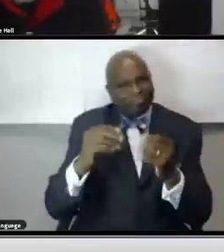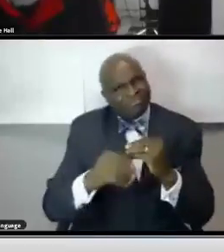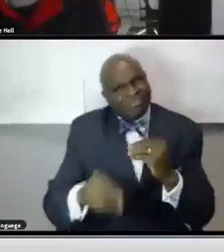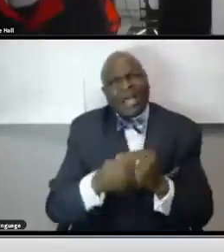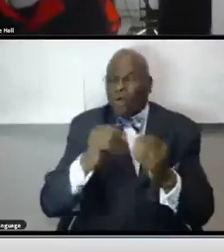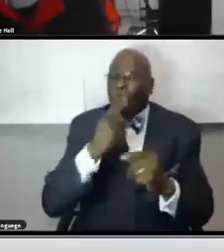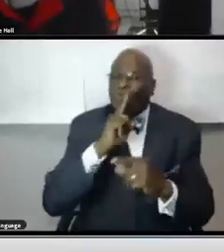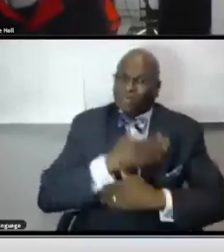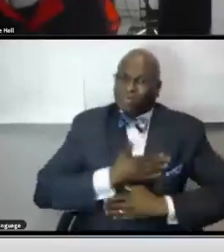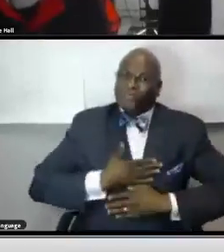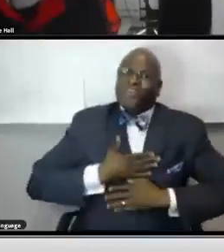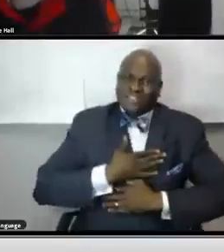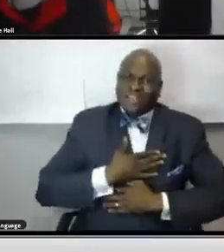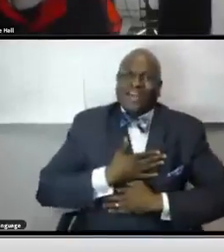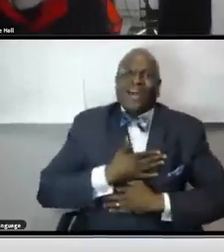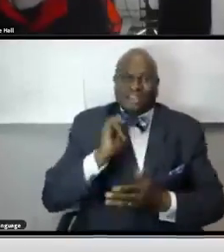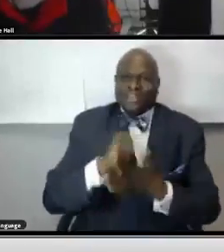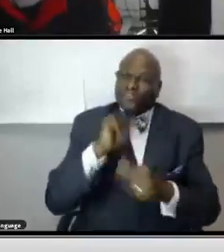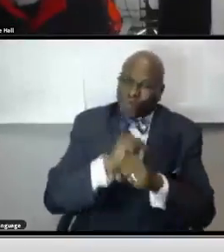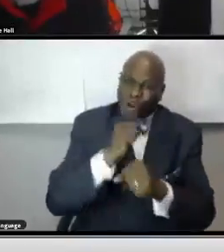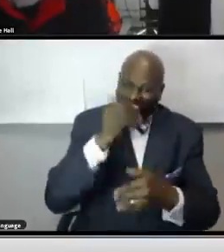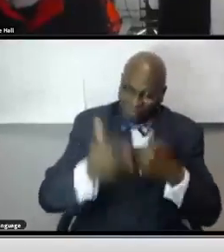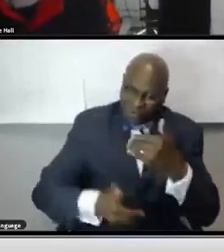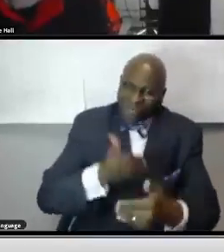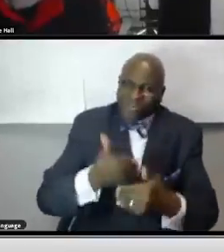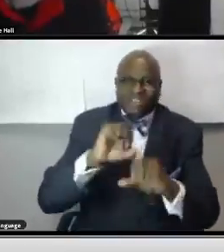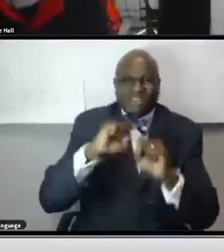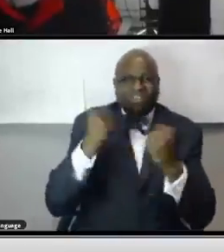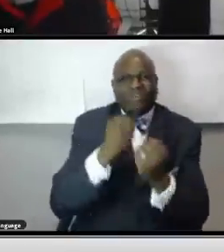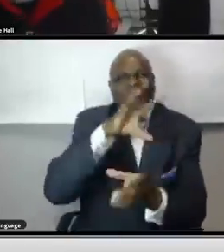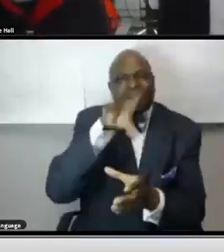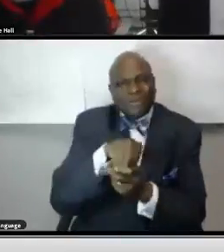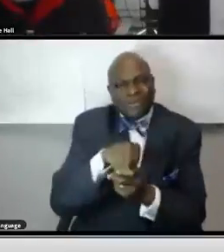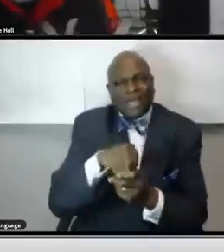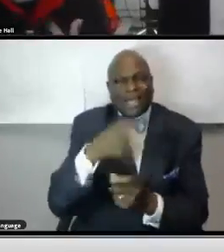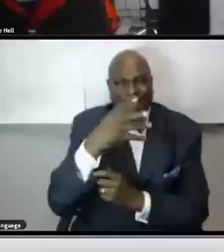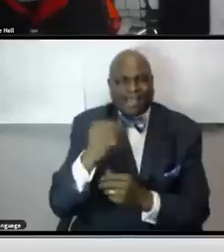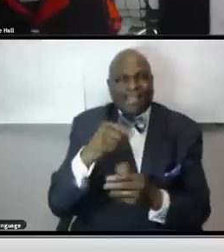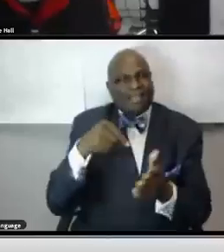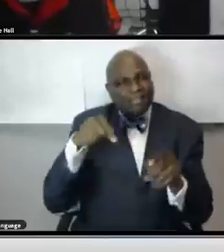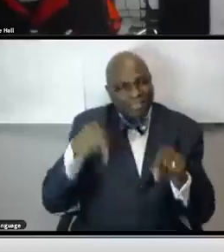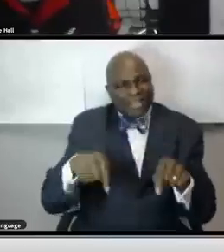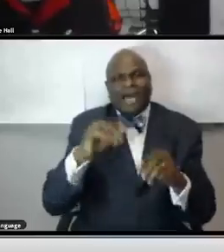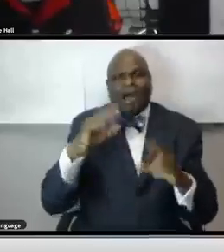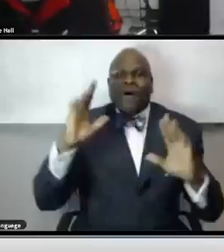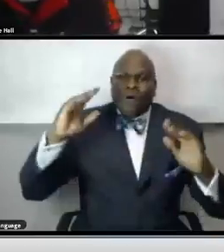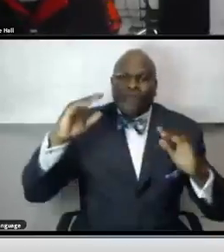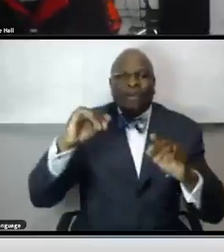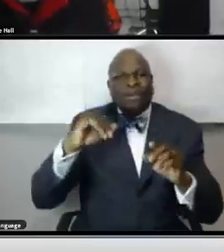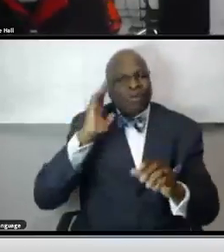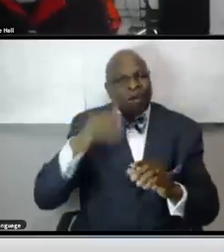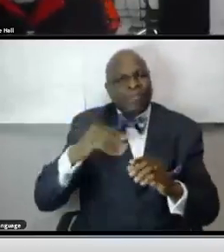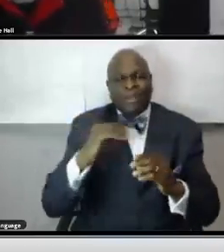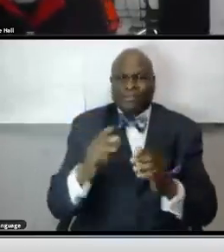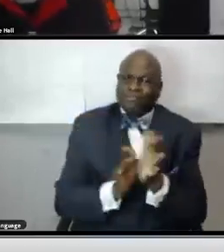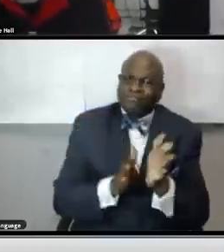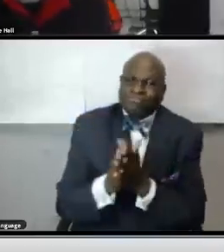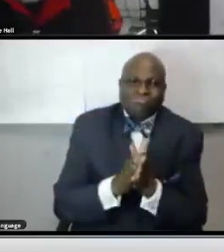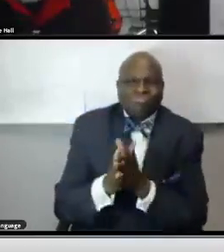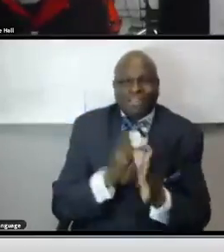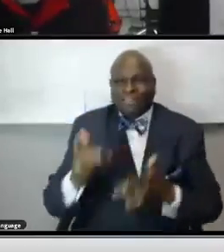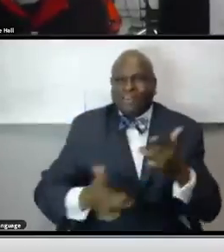really appreciate that. This is work in progress on social inclusion, and this is hopefully going to be a vibrant group that will talk